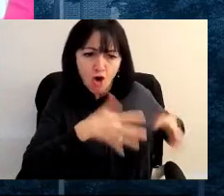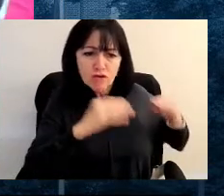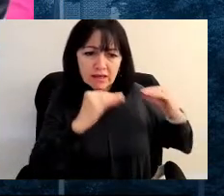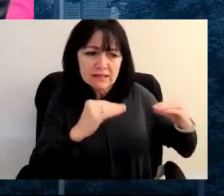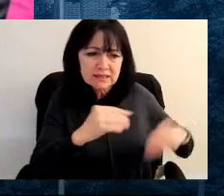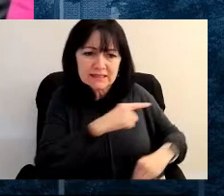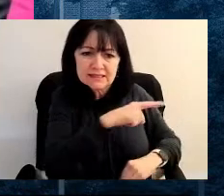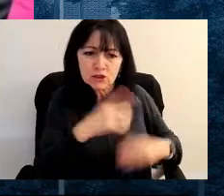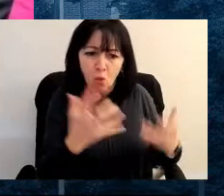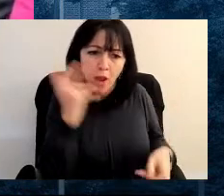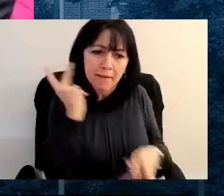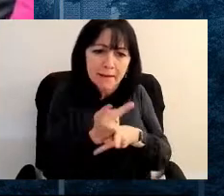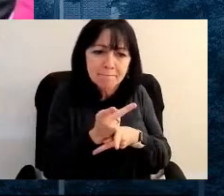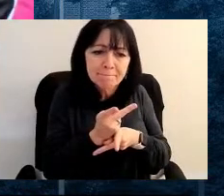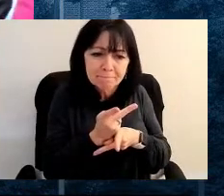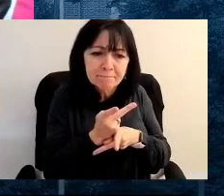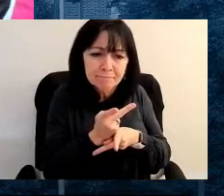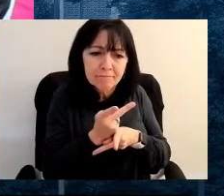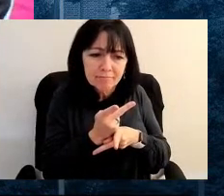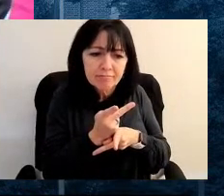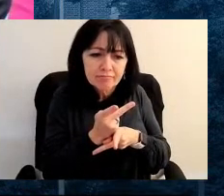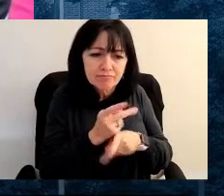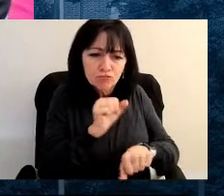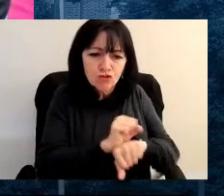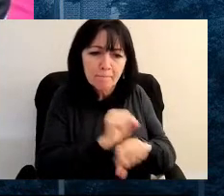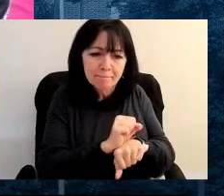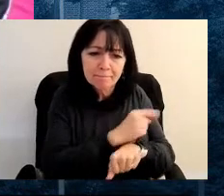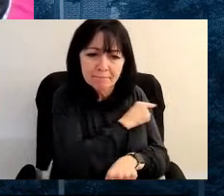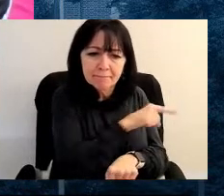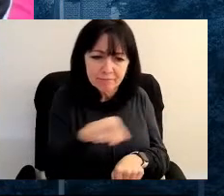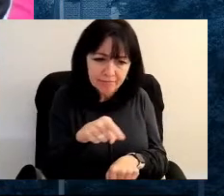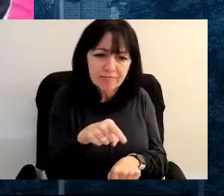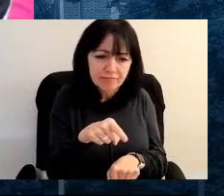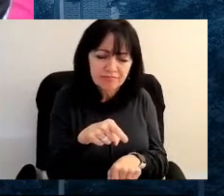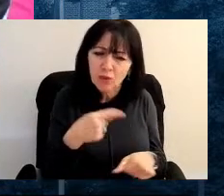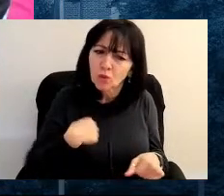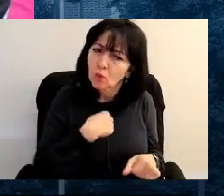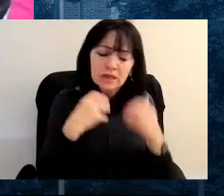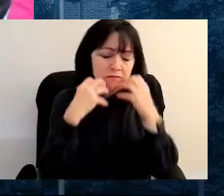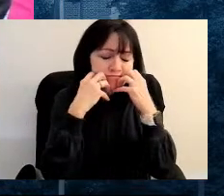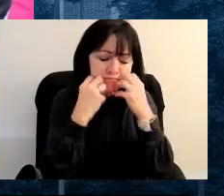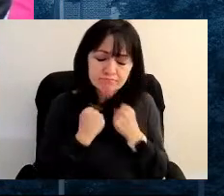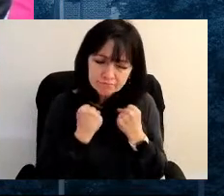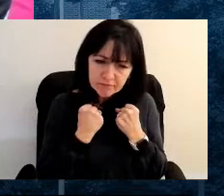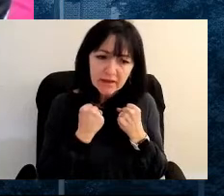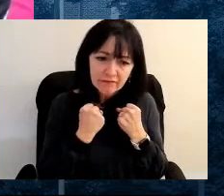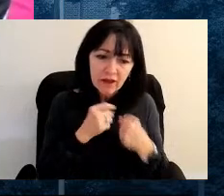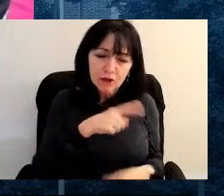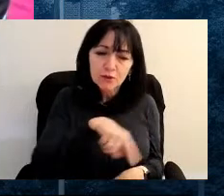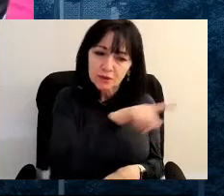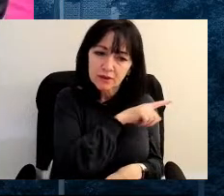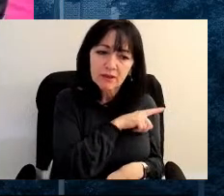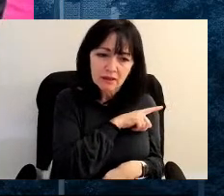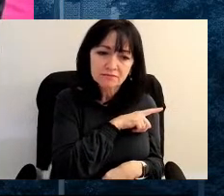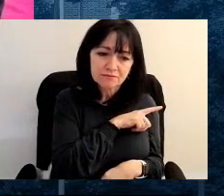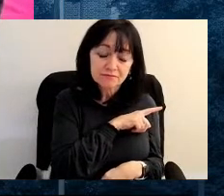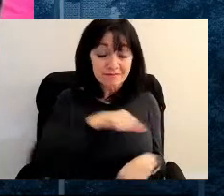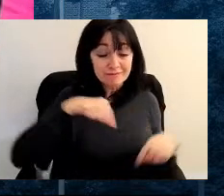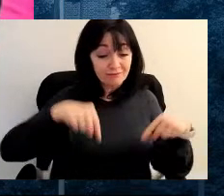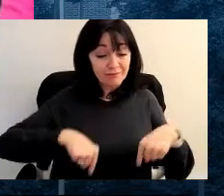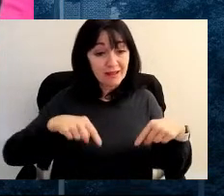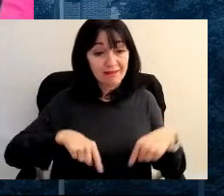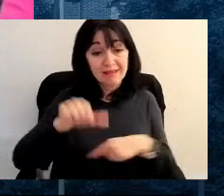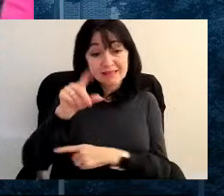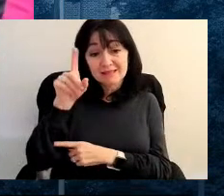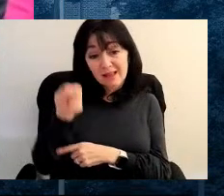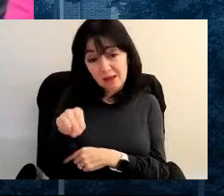educators that they are incredibly valued here in Delaware, and that this administration, working